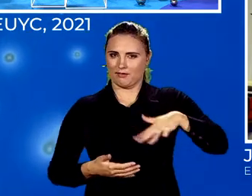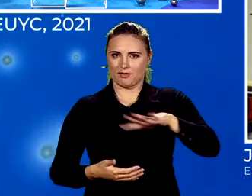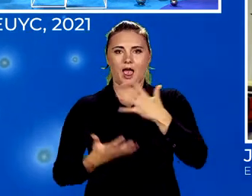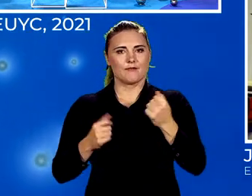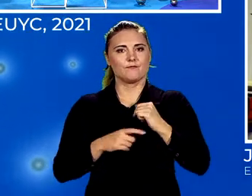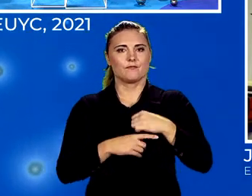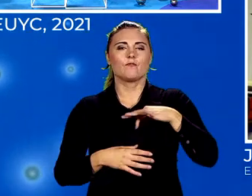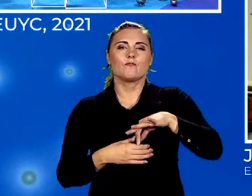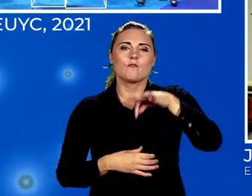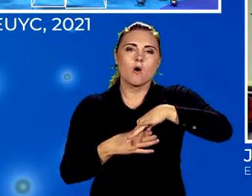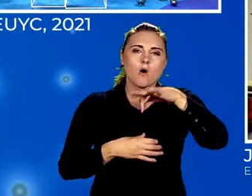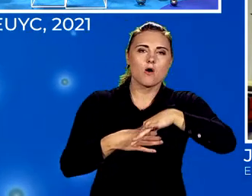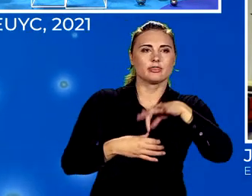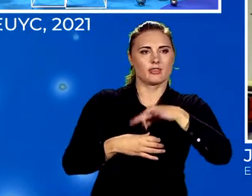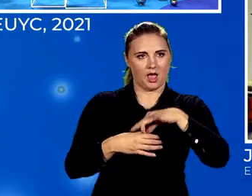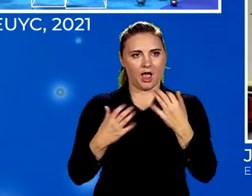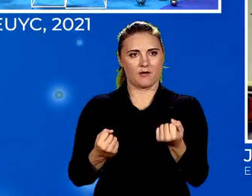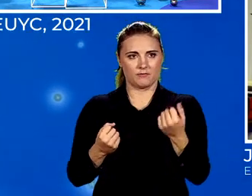COVID